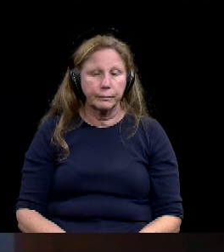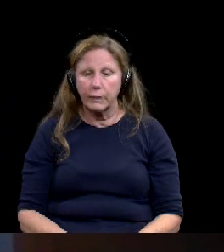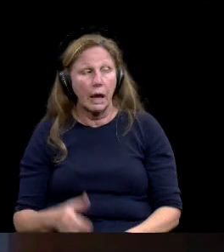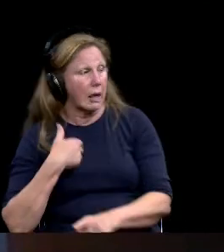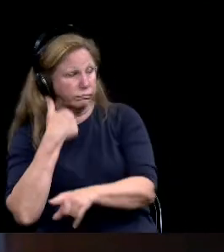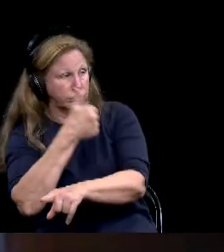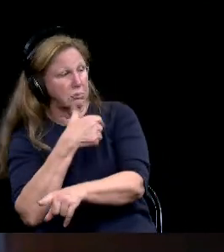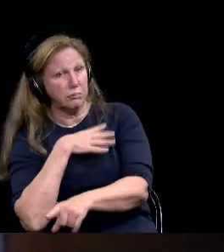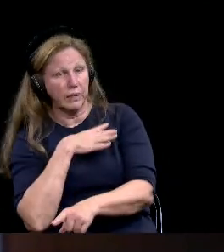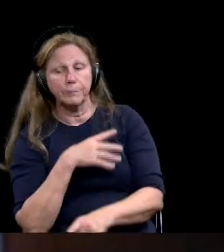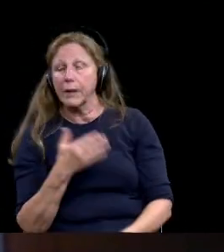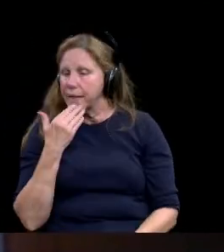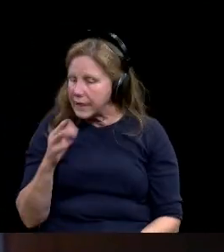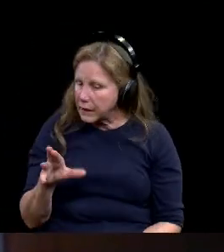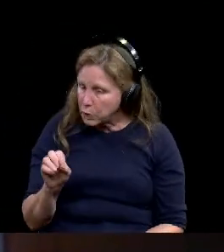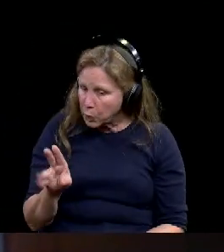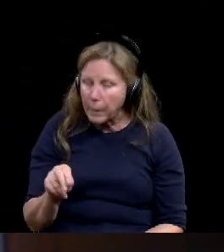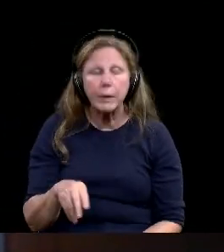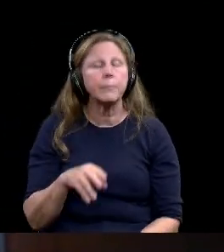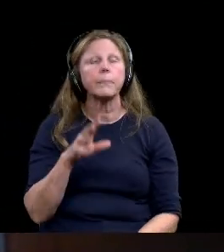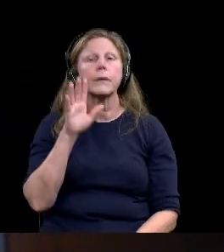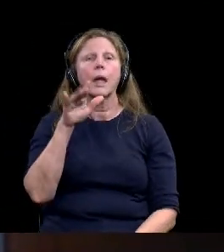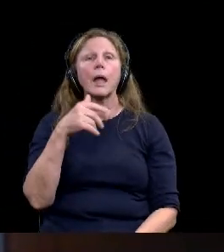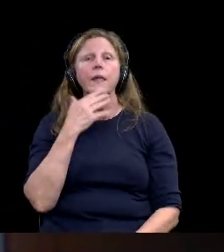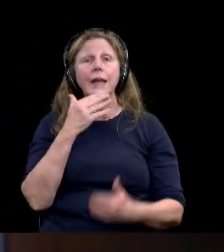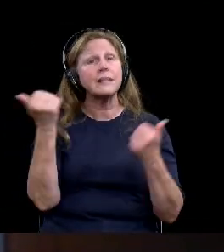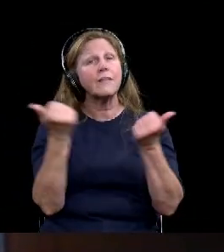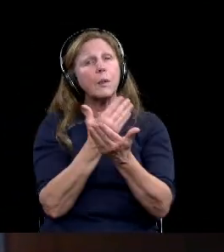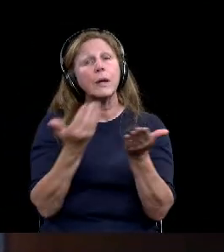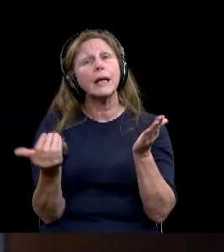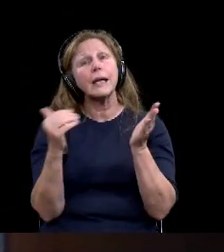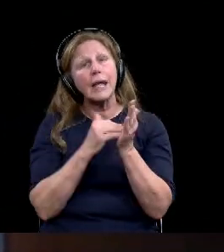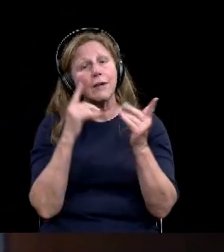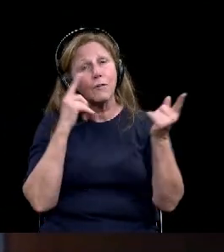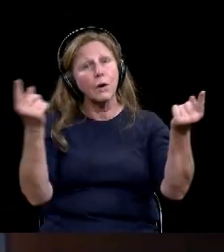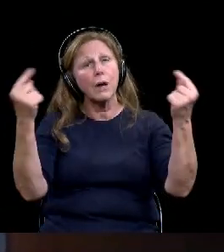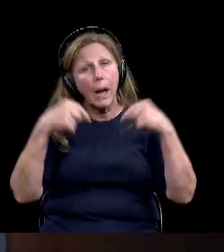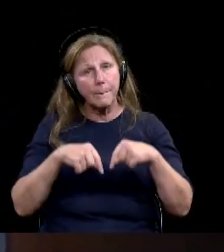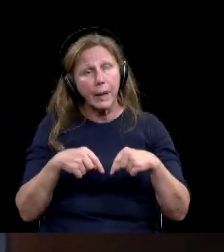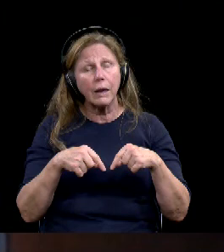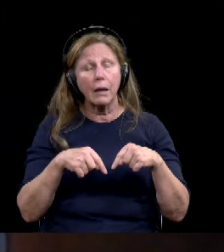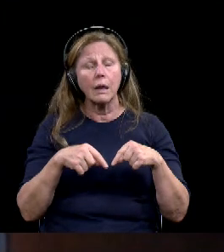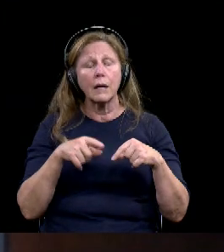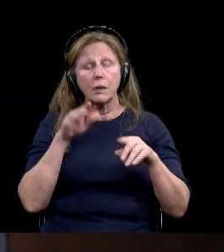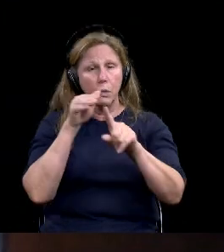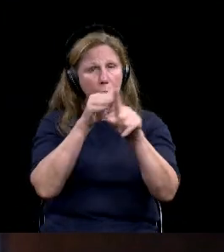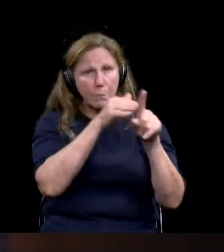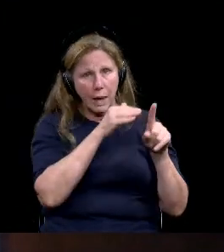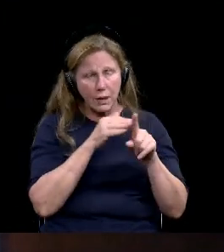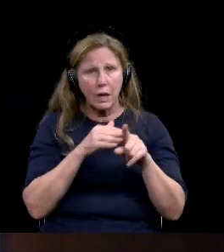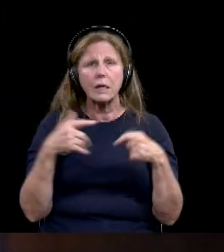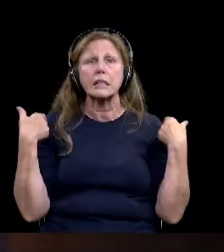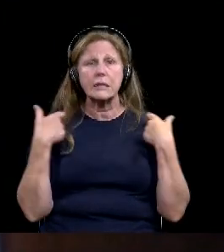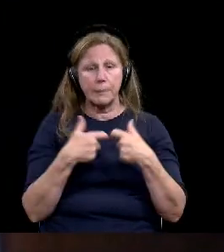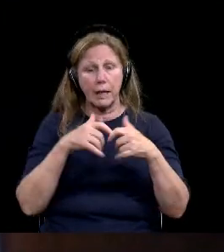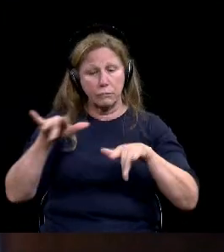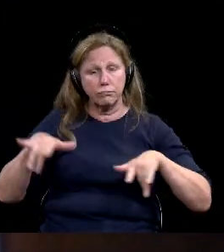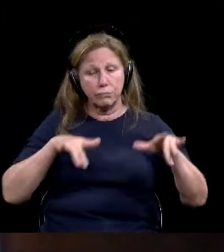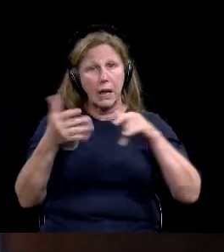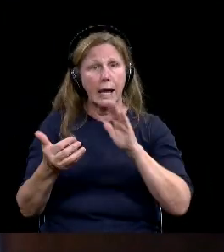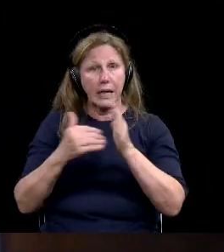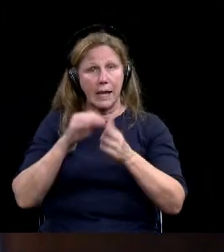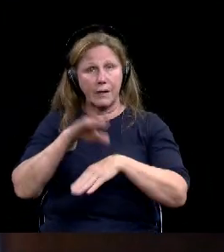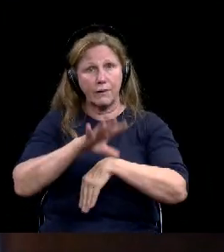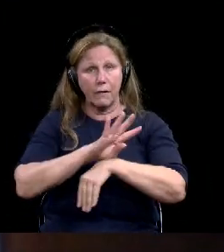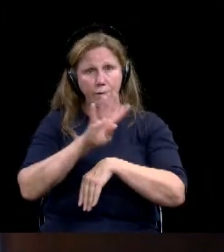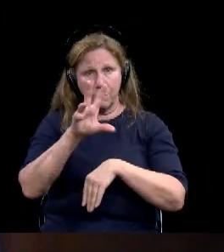a Spanish replay at 4:30, an English replay at 7 p.m., and both are available at covidwaco.com resources